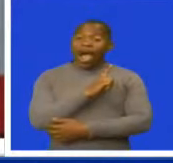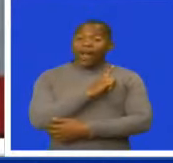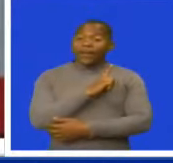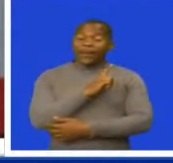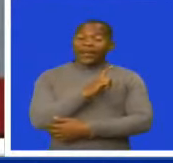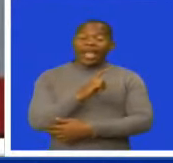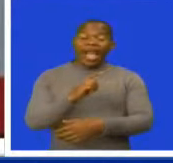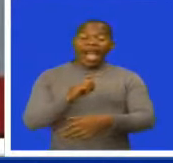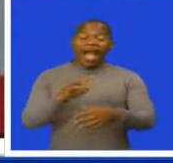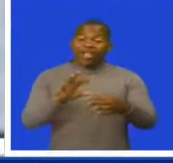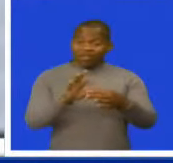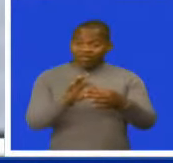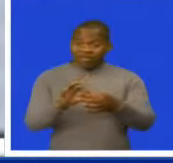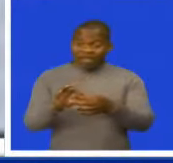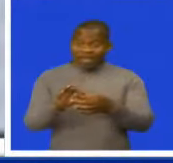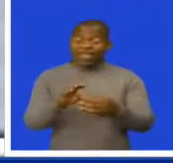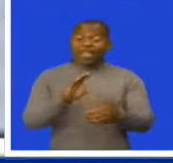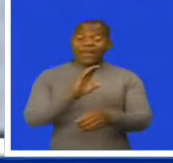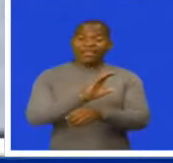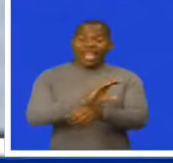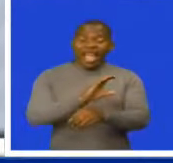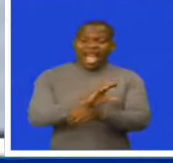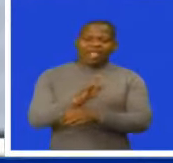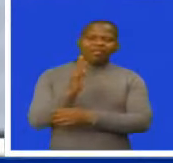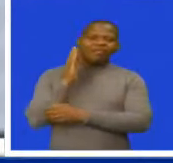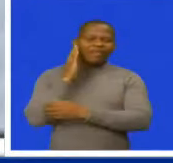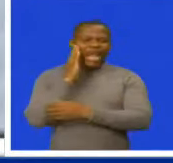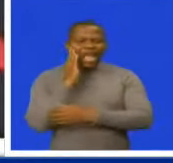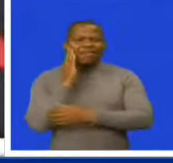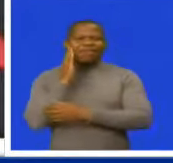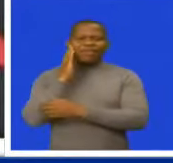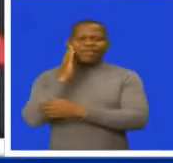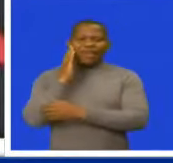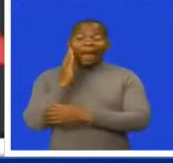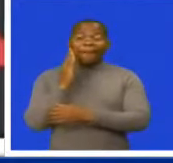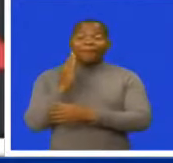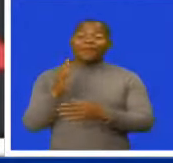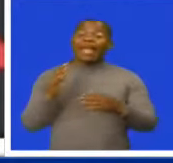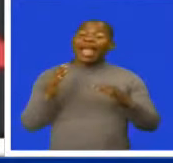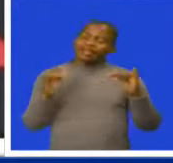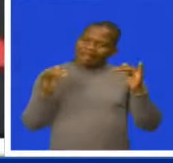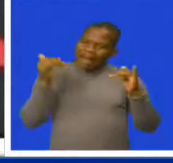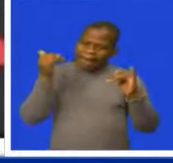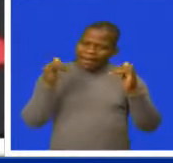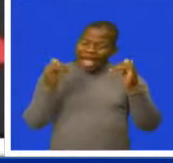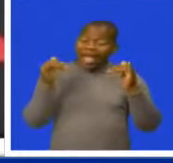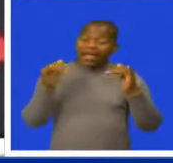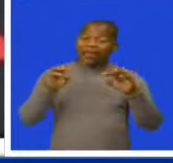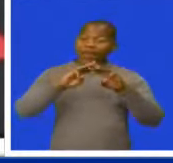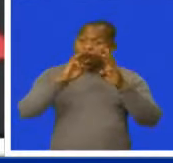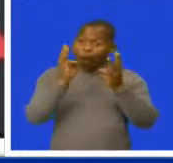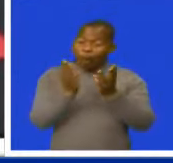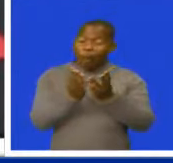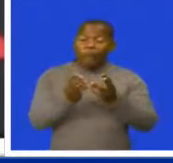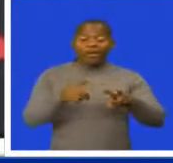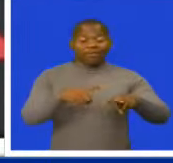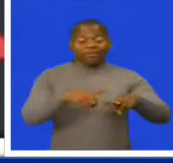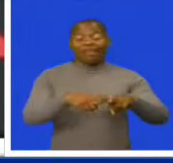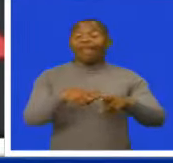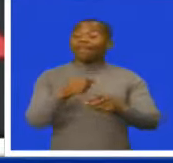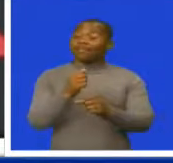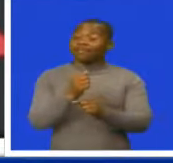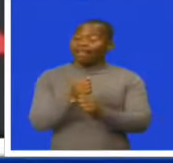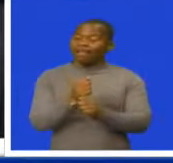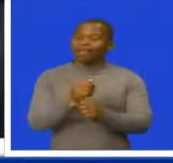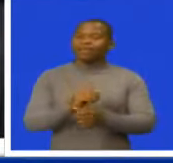enyangeni yengongoni lekulilanga lesifo se-AIDS emhlabeni wonke jikelele. Tinhlangano yematiko nemasonto ayachubeka nekulayita